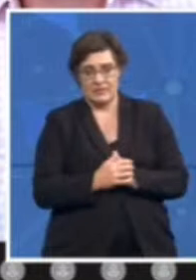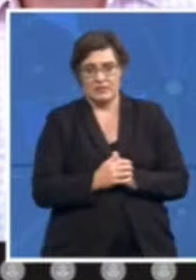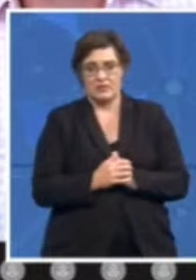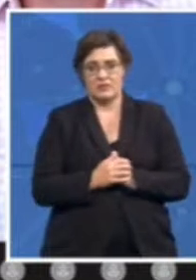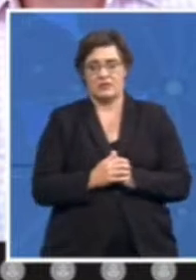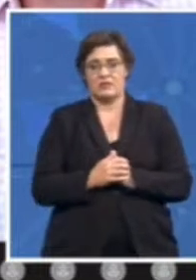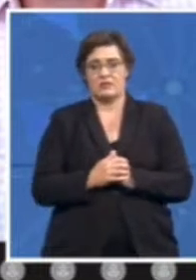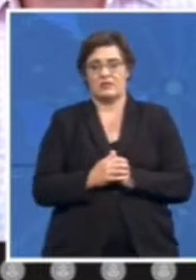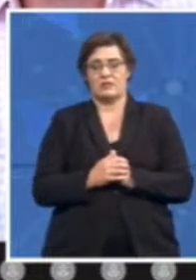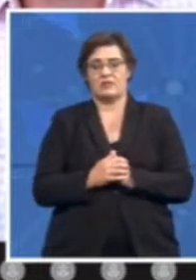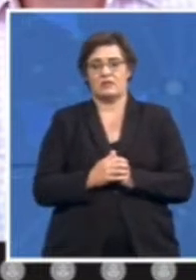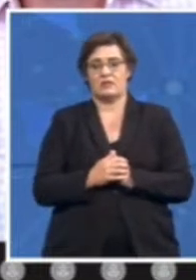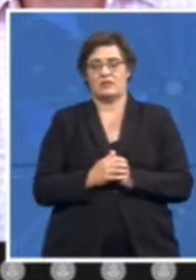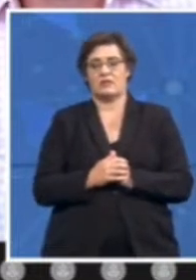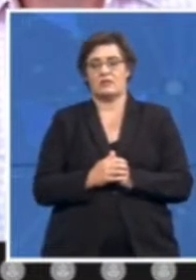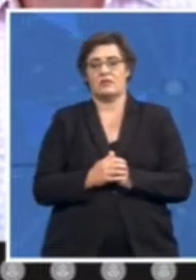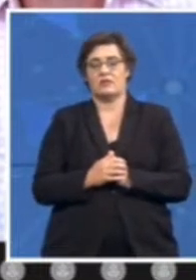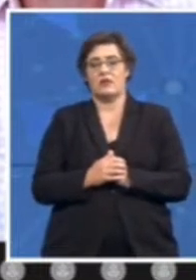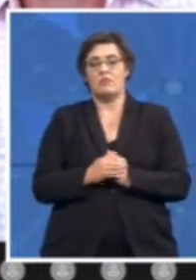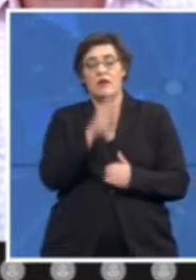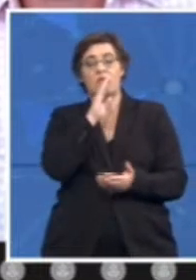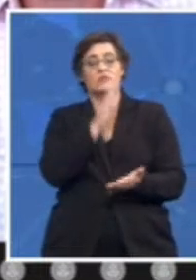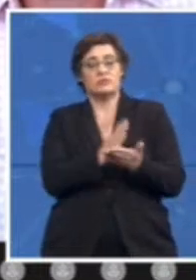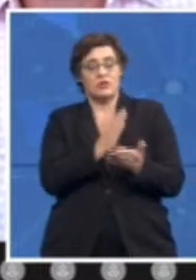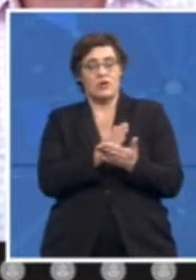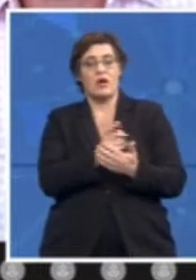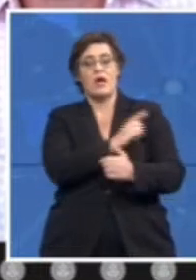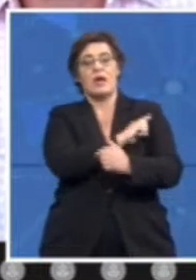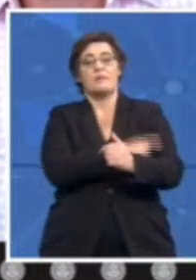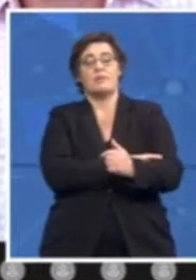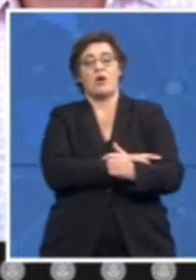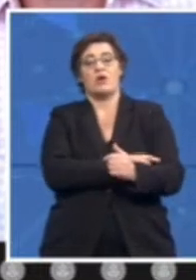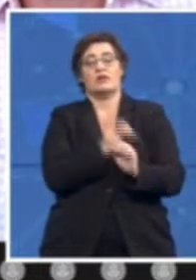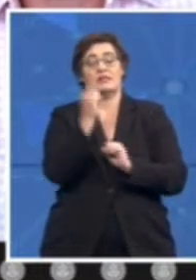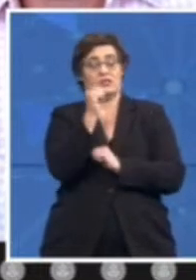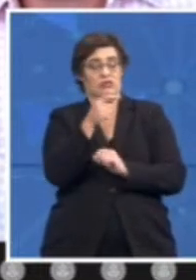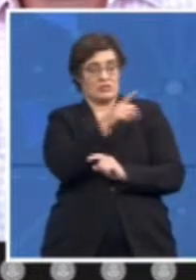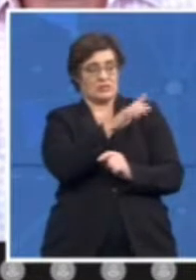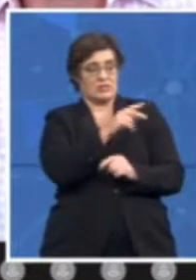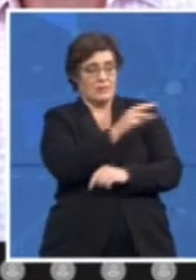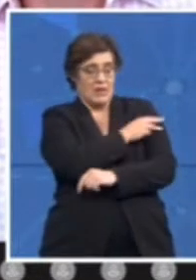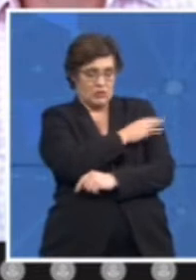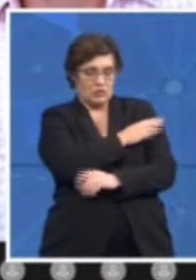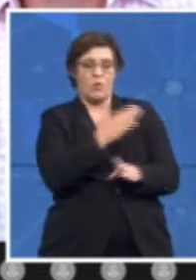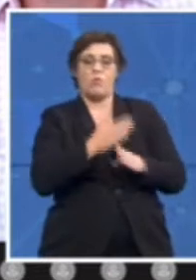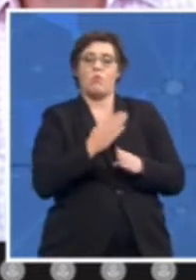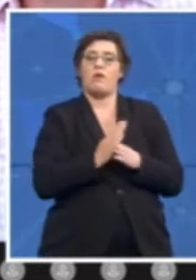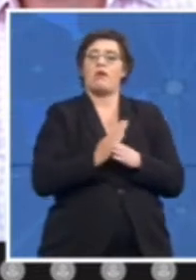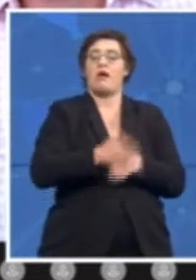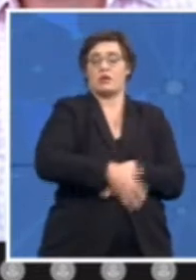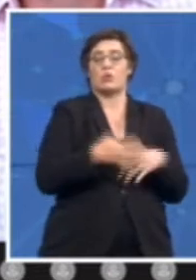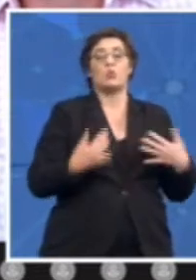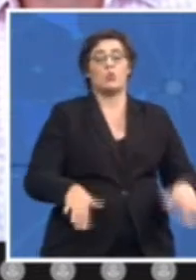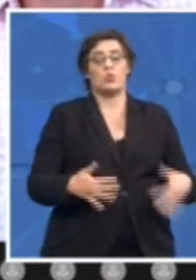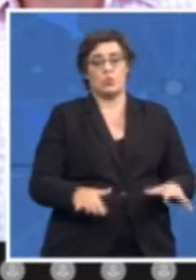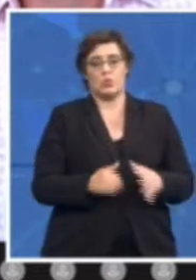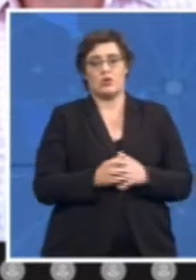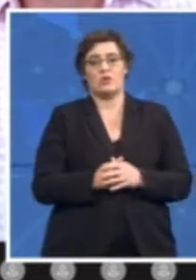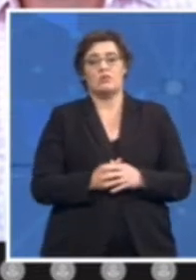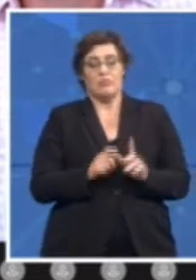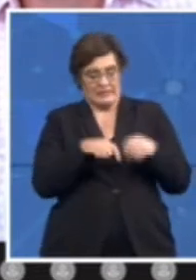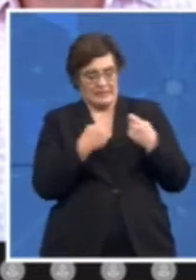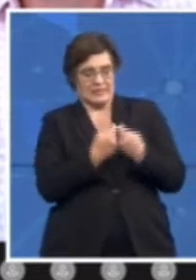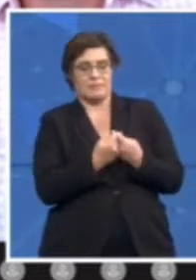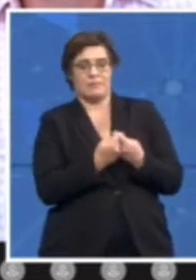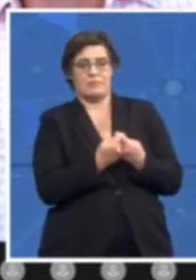assurance that our power station managers are working very hard with their teams in order to bring back those